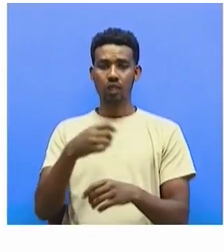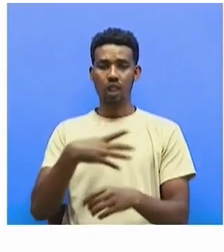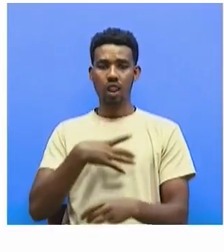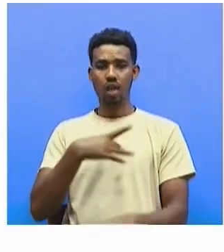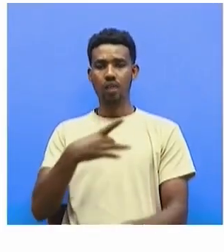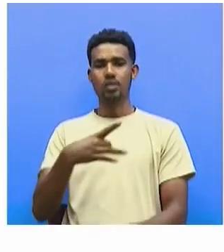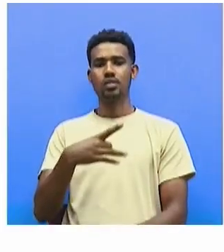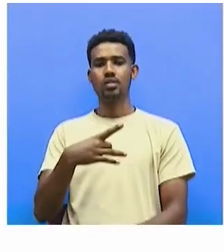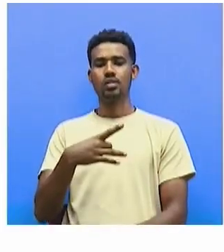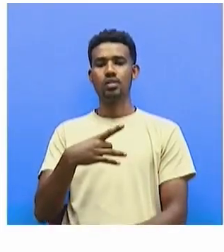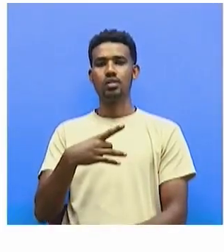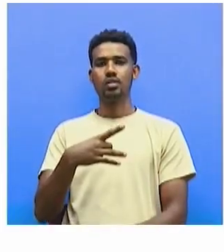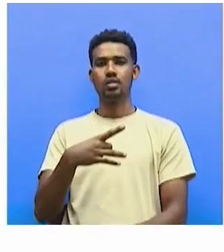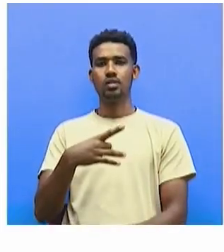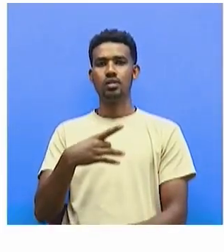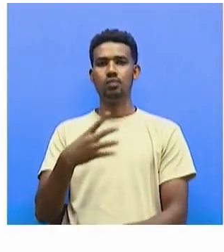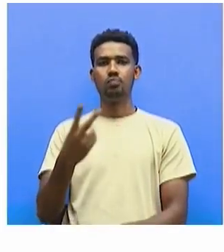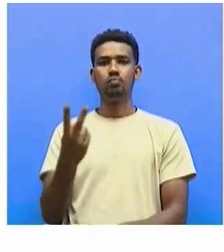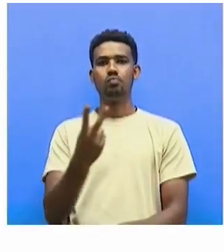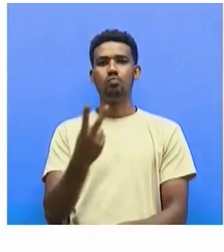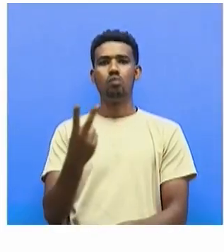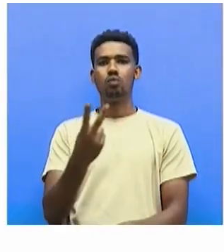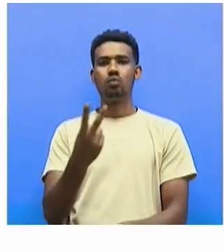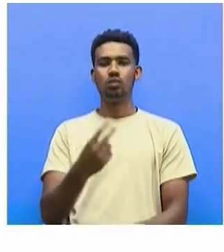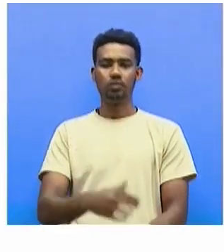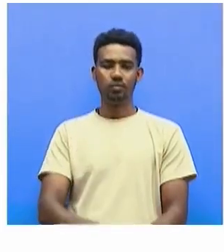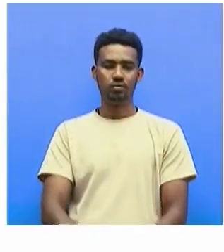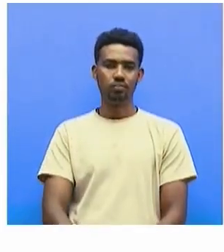like bows.